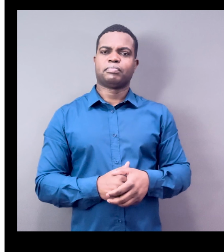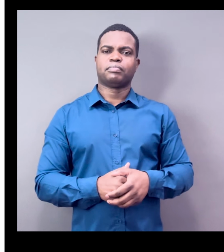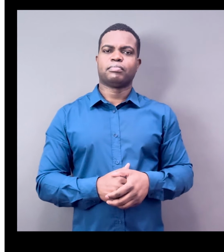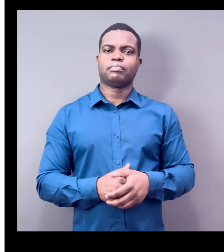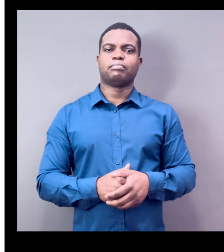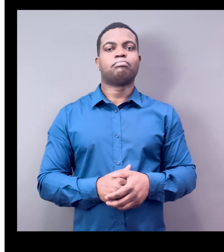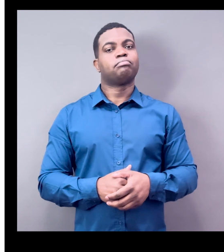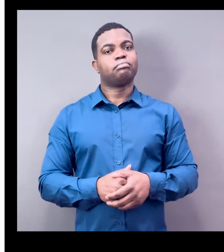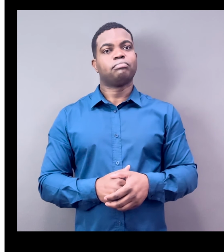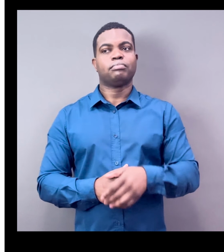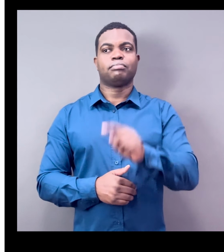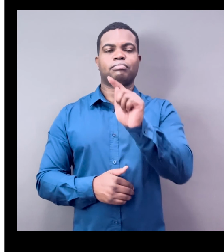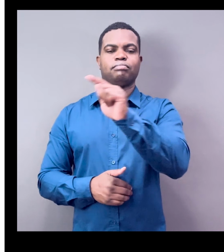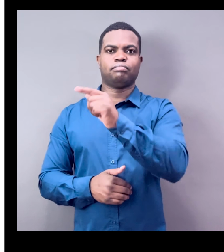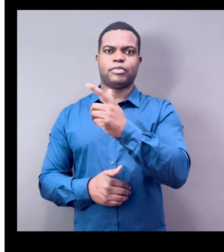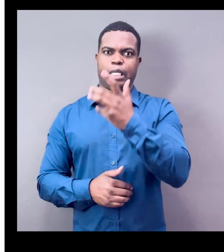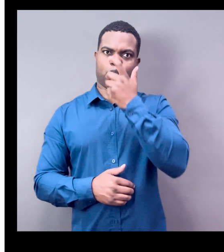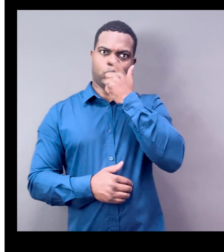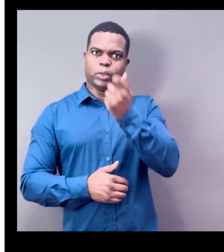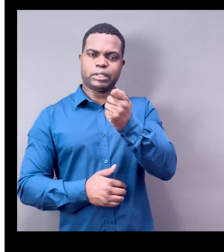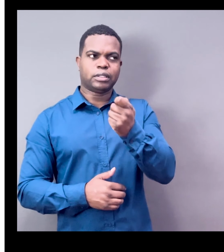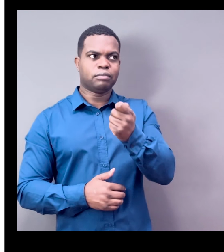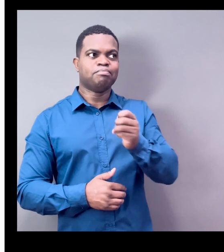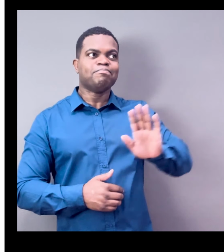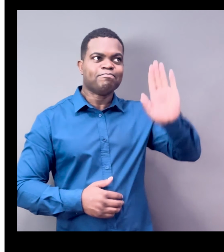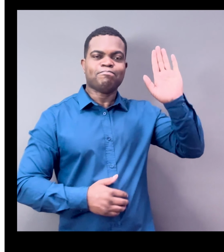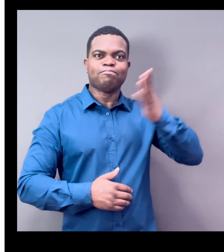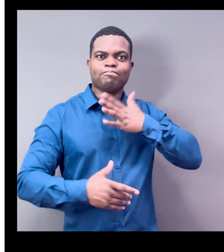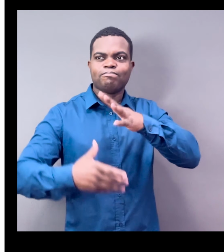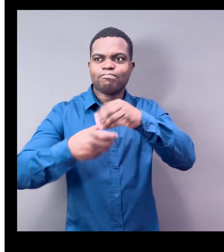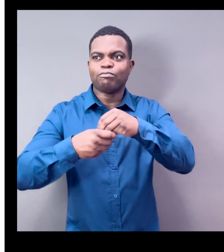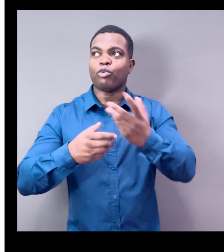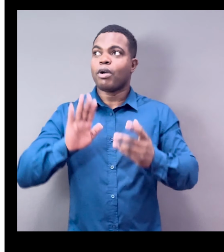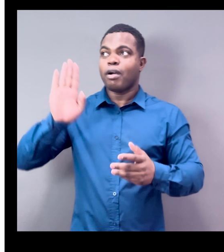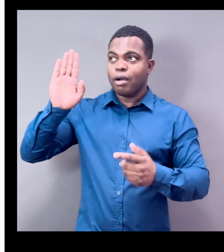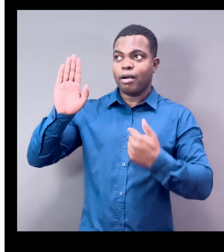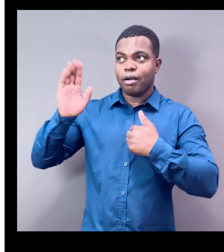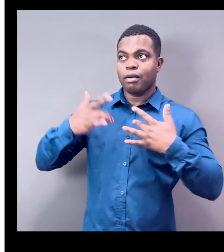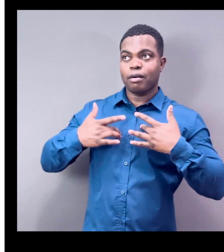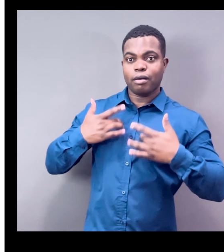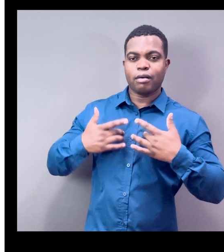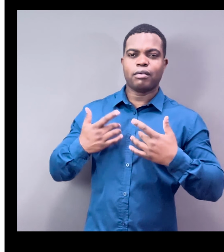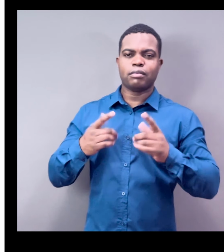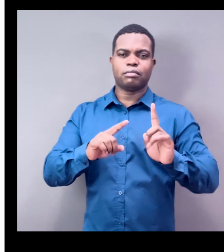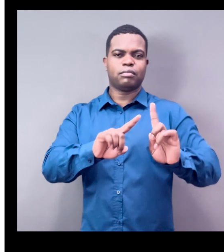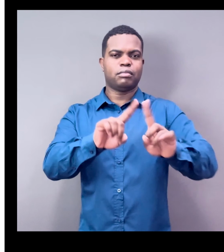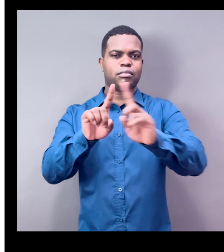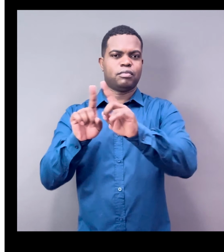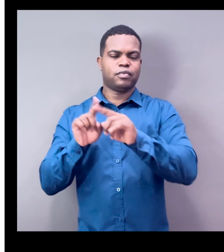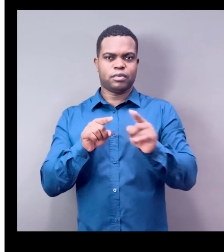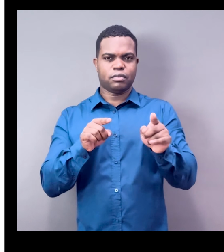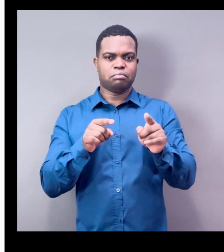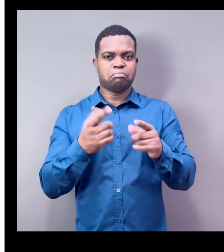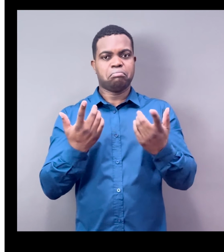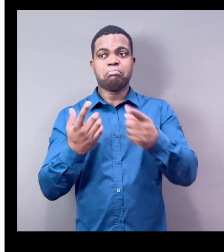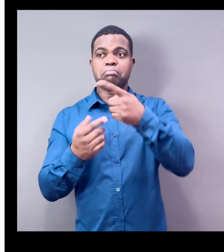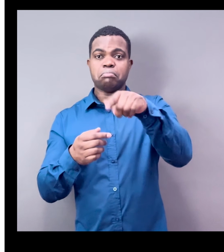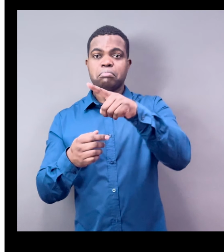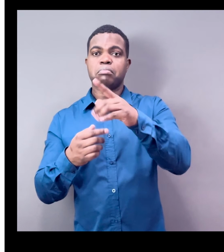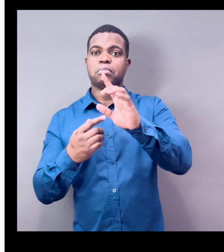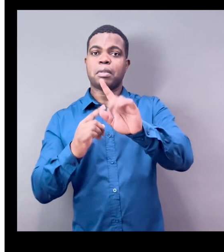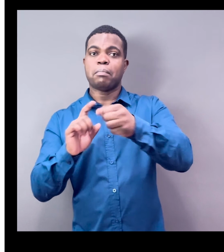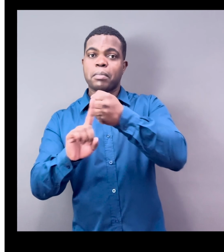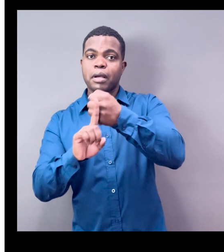Stakeholders are generally said to have an interest in an effort based on whether they can affect or be